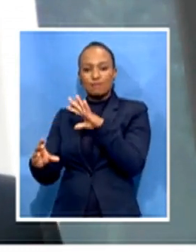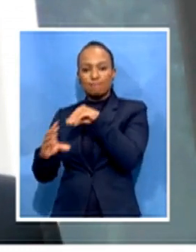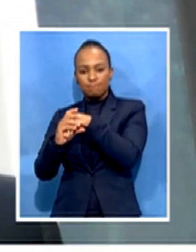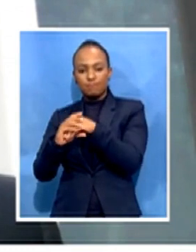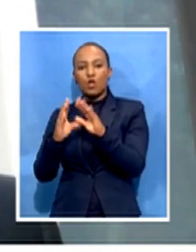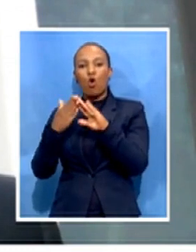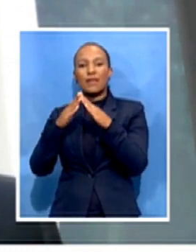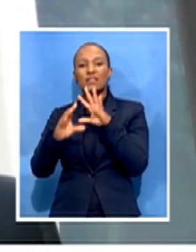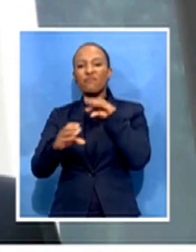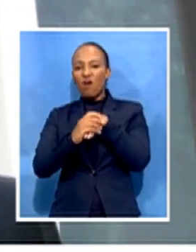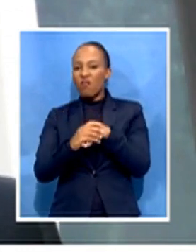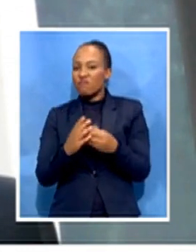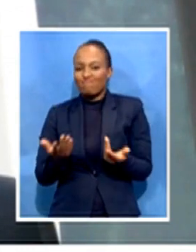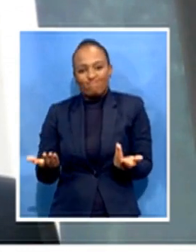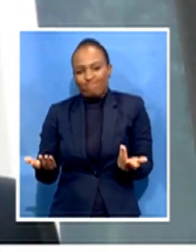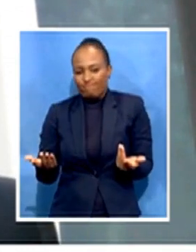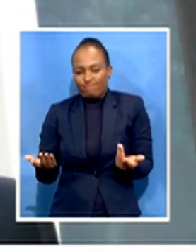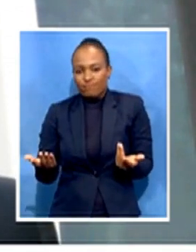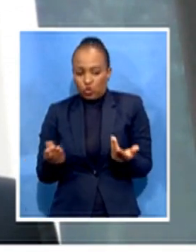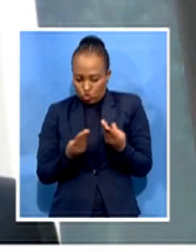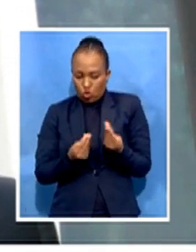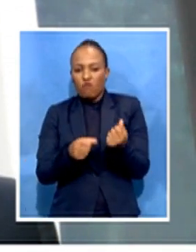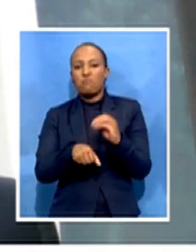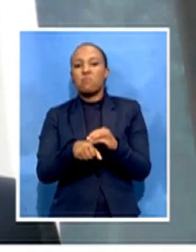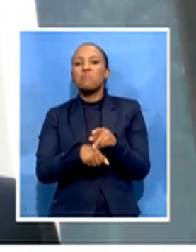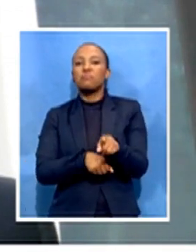I think when we get to the section of